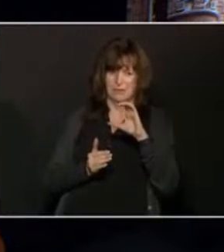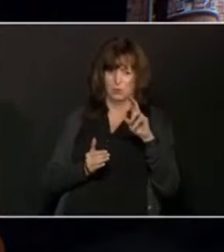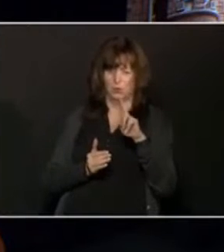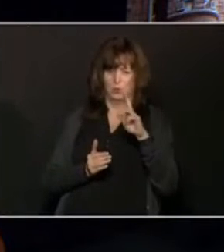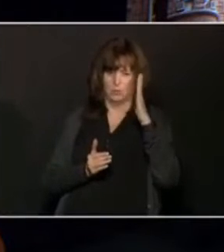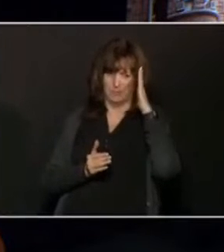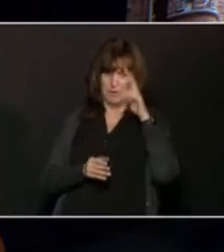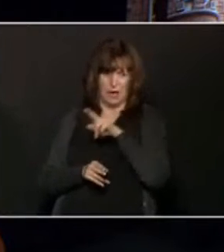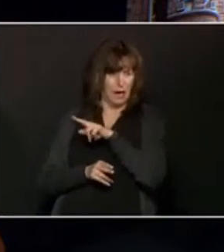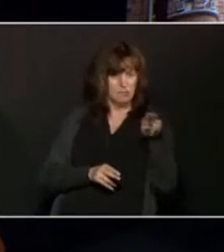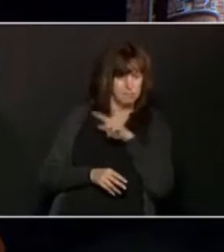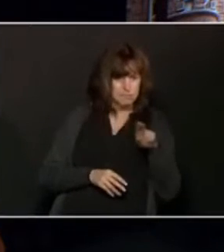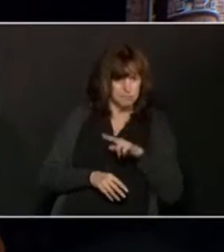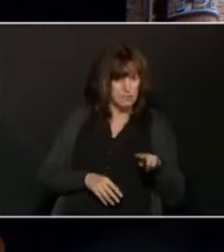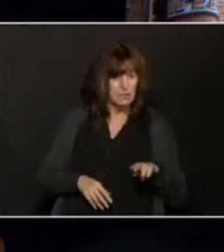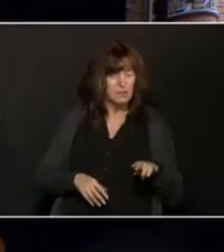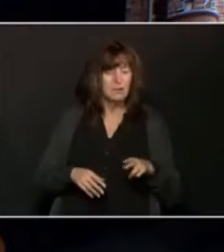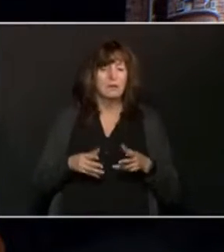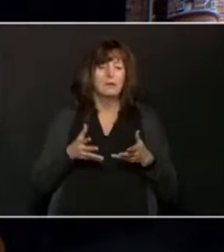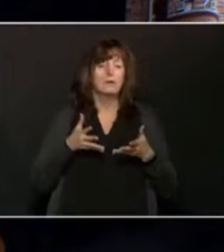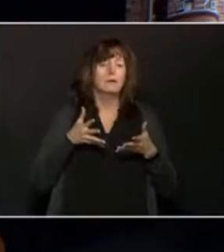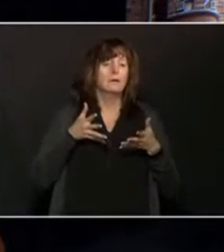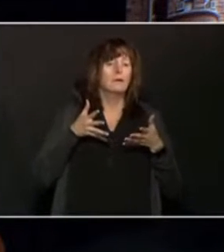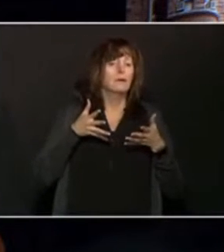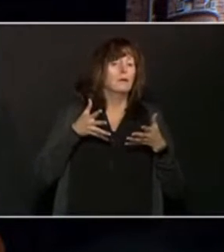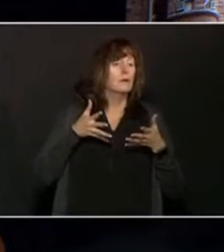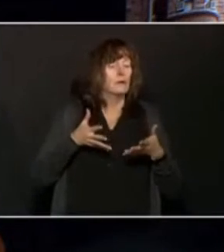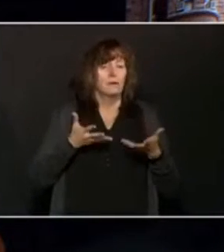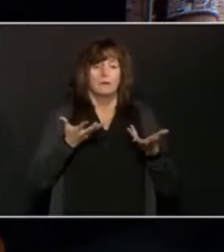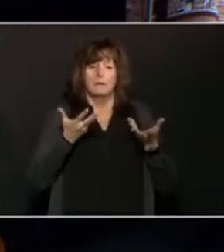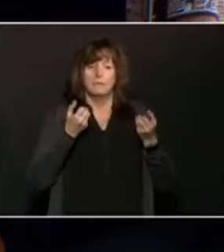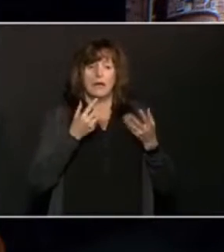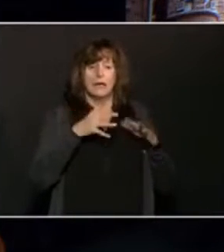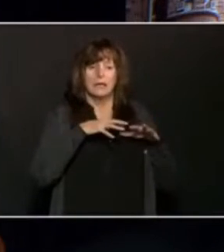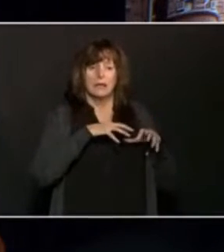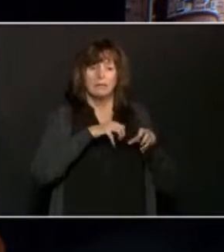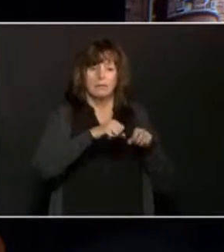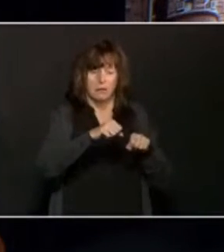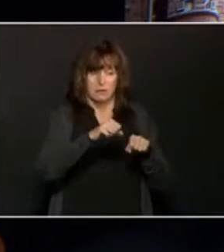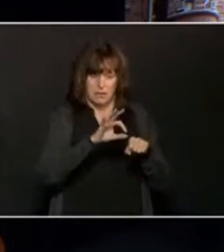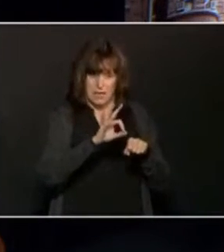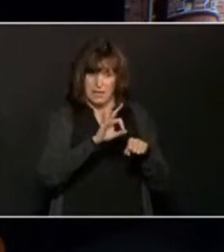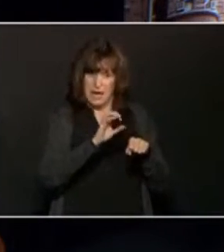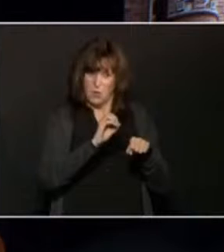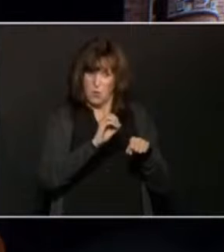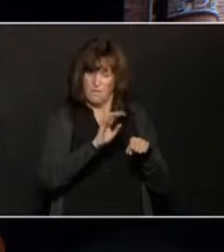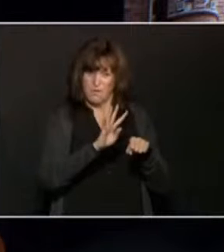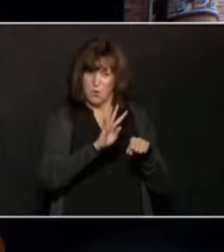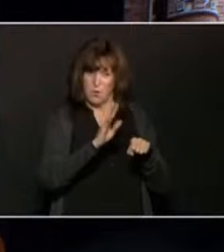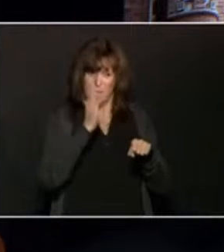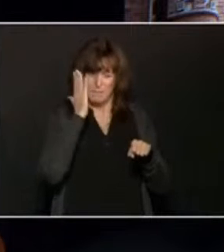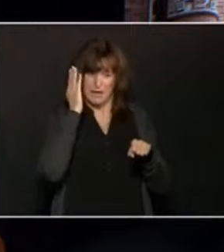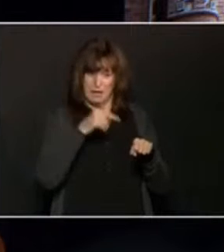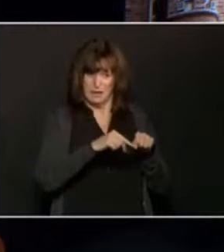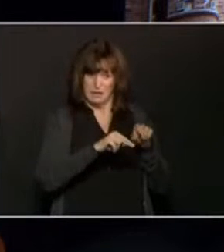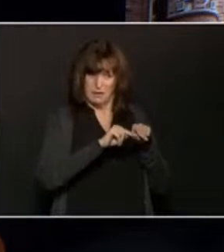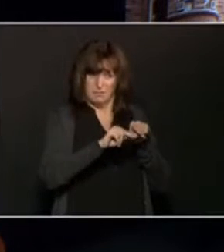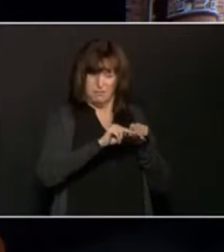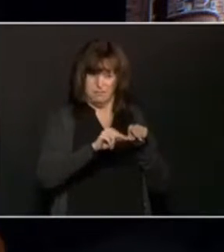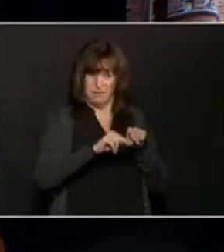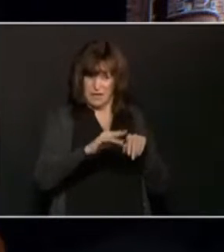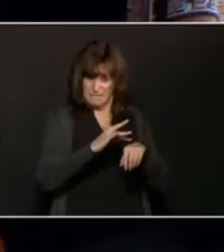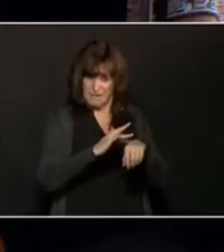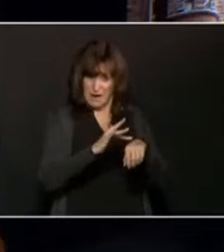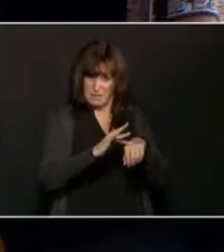21,425 were taken, leaving 910 beds for COVID patients before the pandemic. Since then, the government has announced